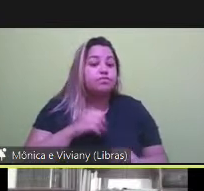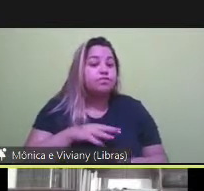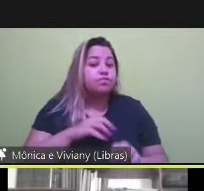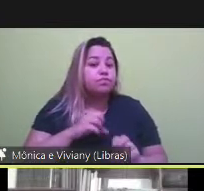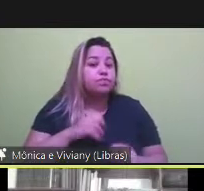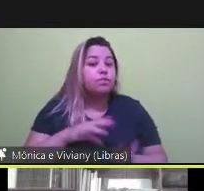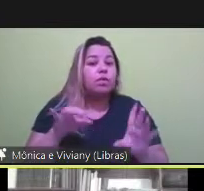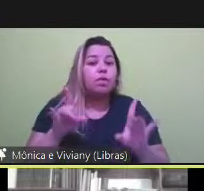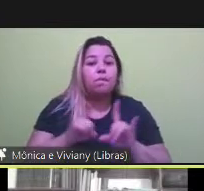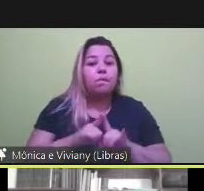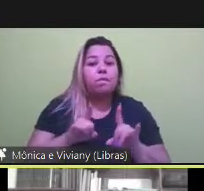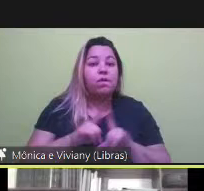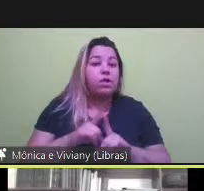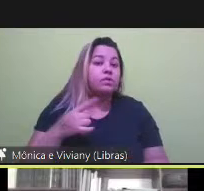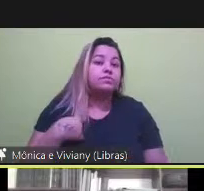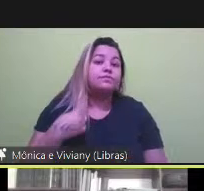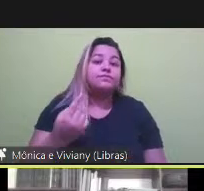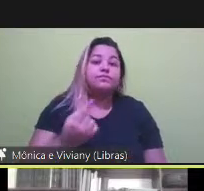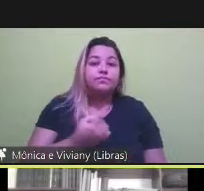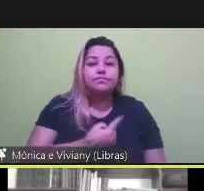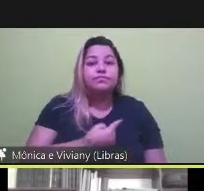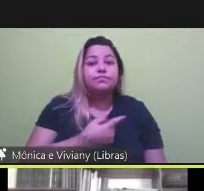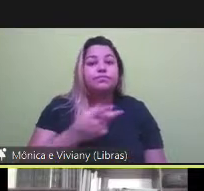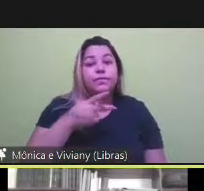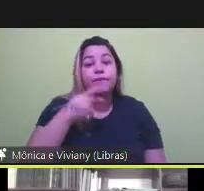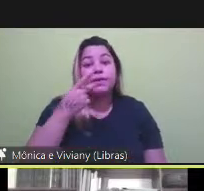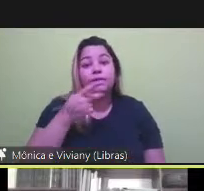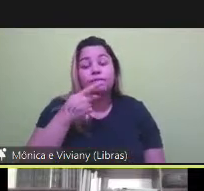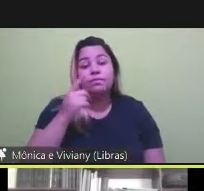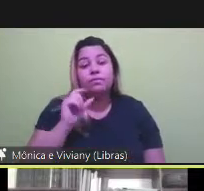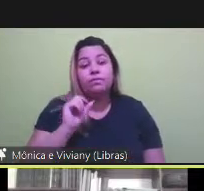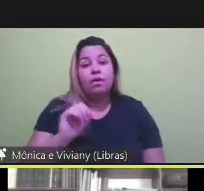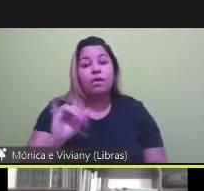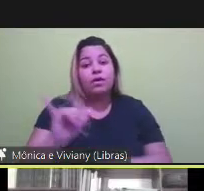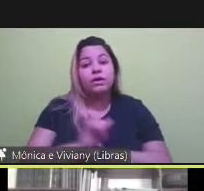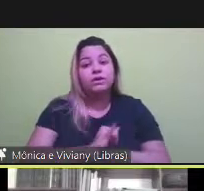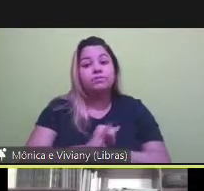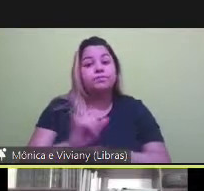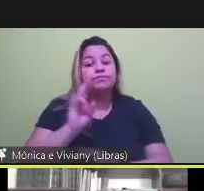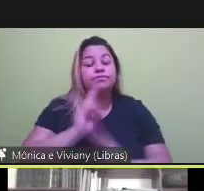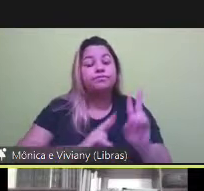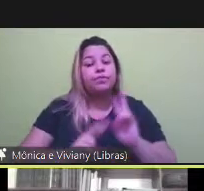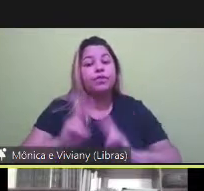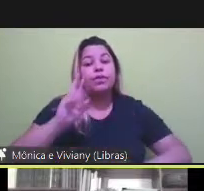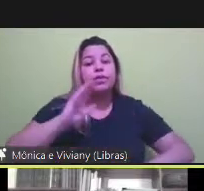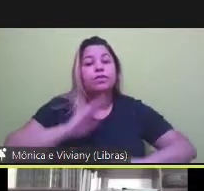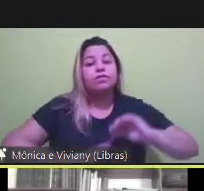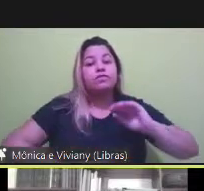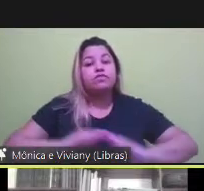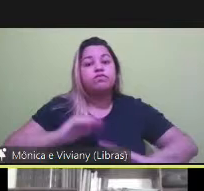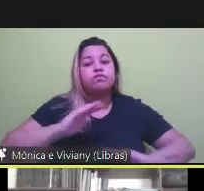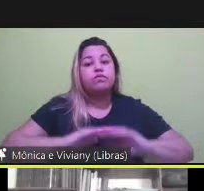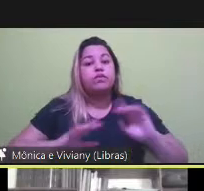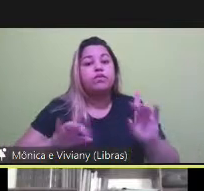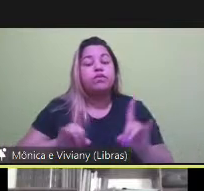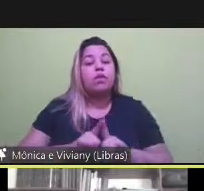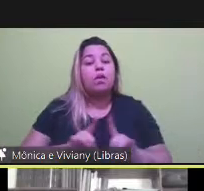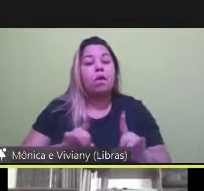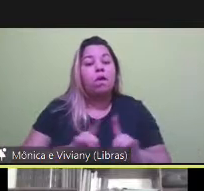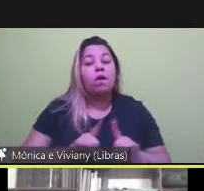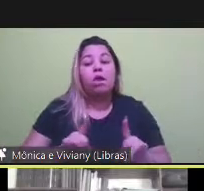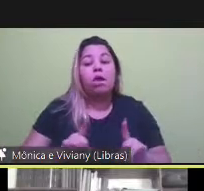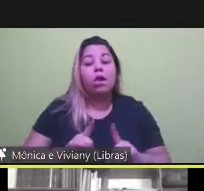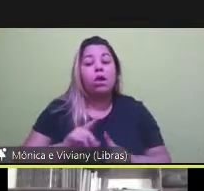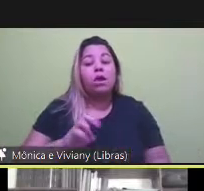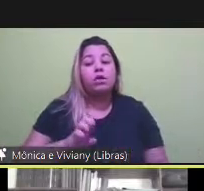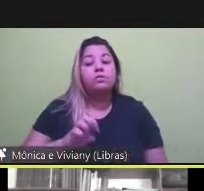life. And my colleague Montserrat is going to deal with more practical vision of as a nurse in a health